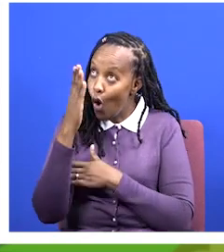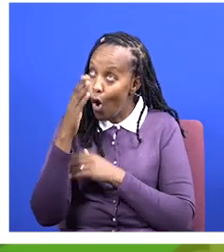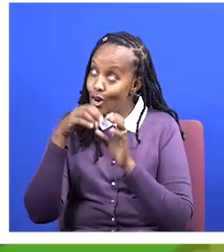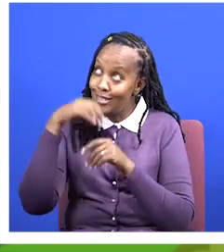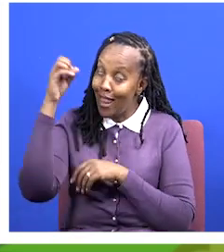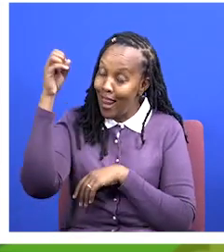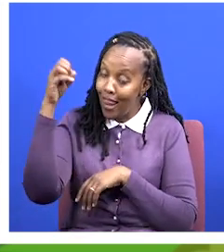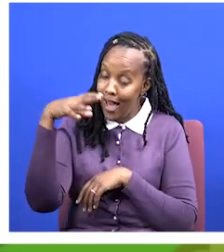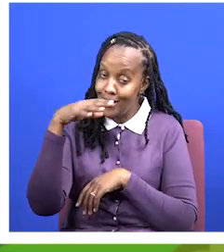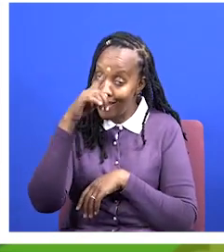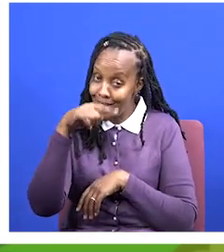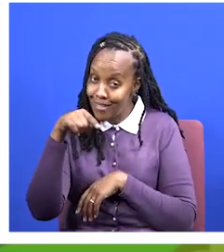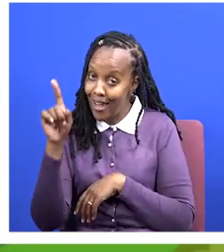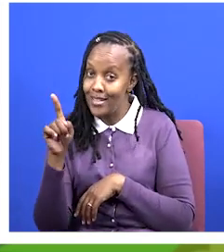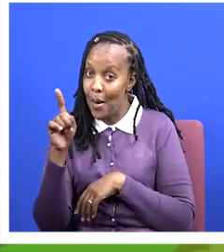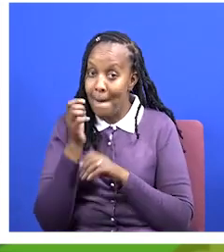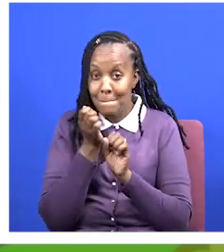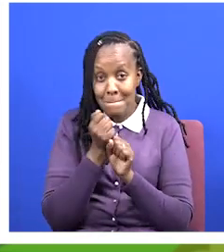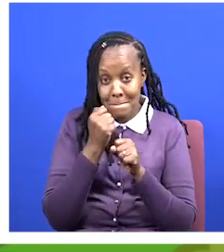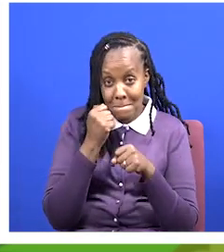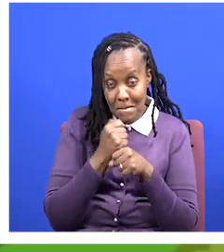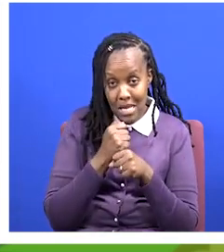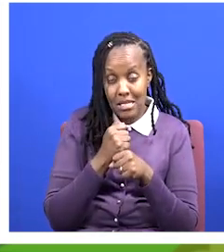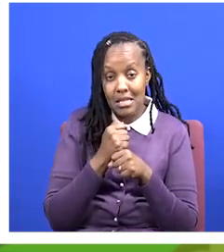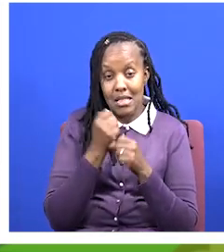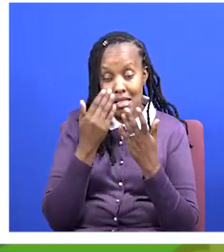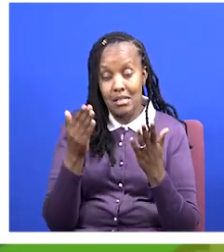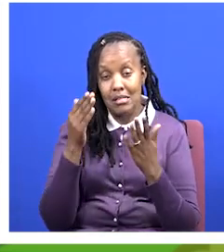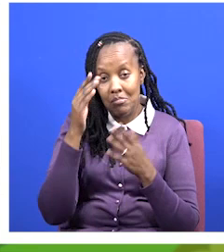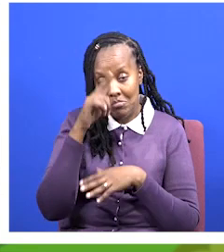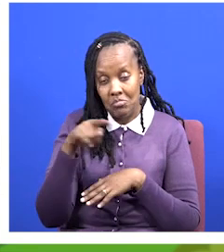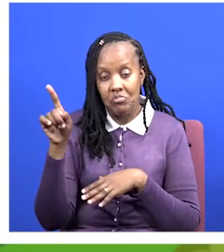is right. God makes right.